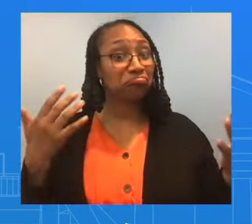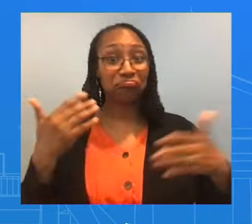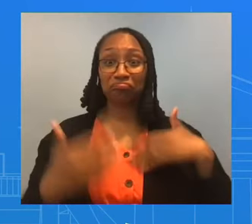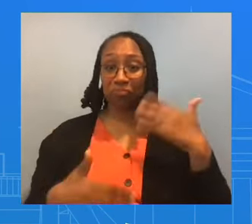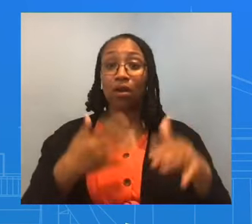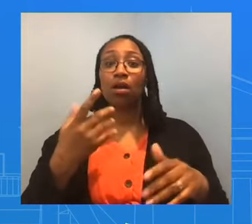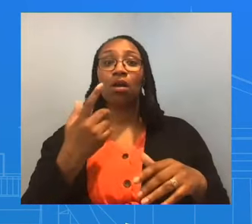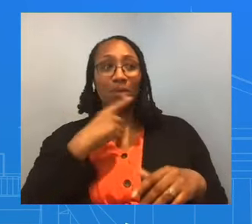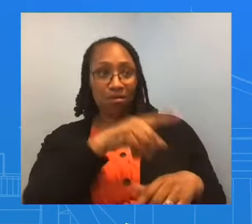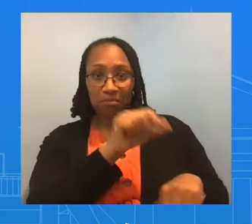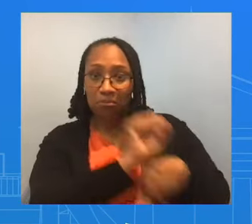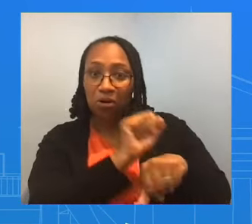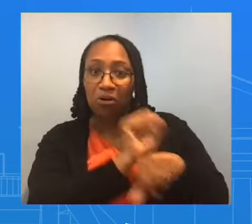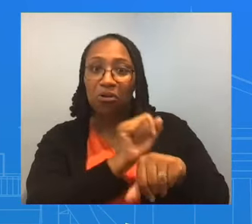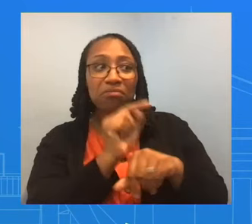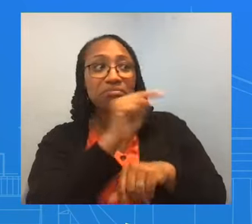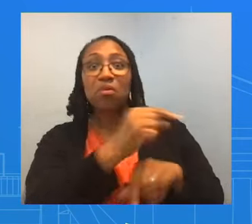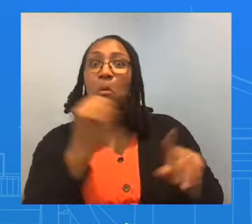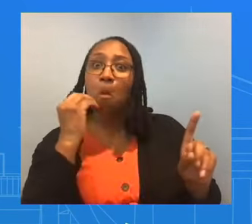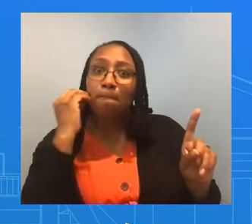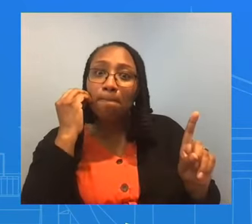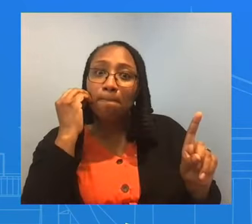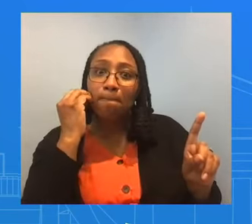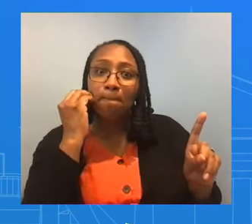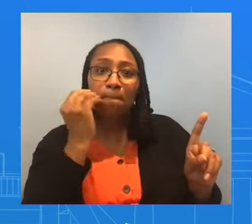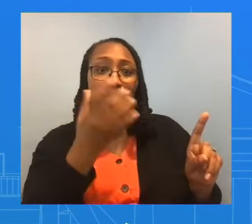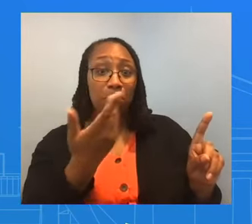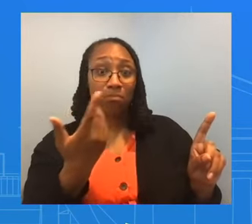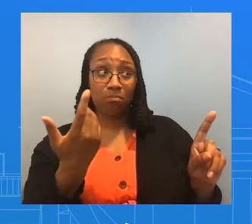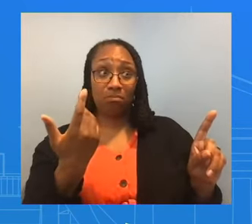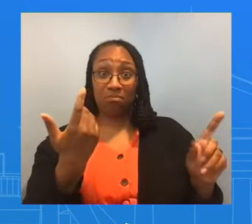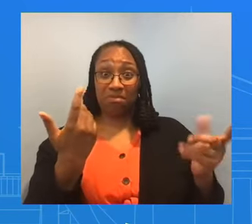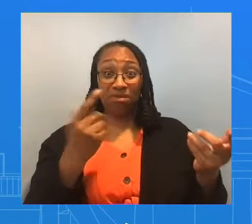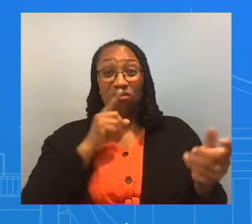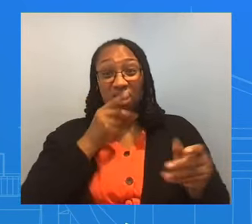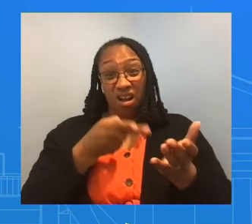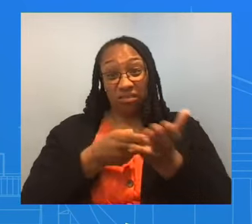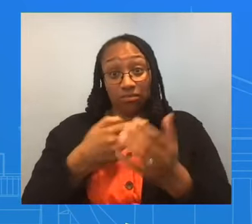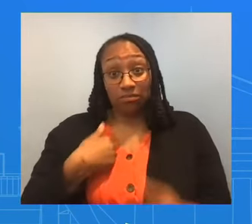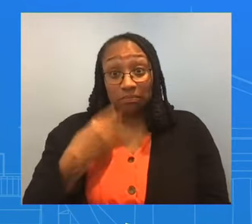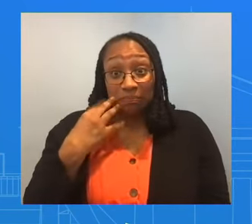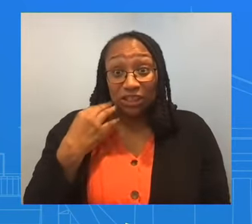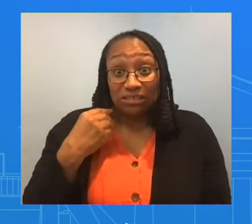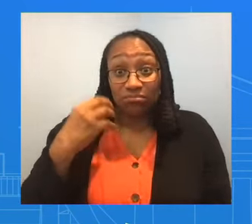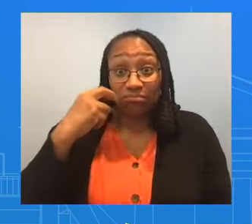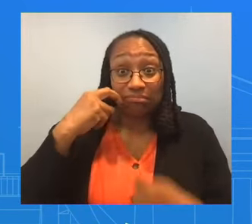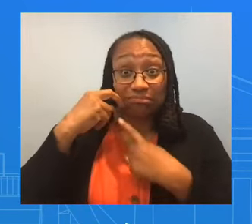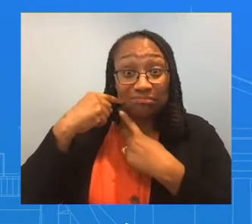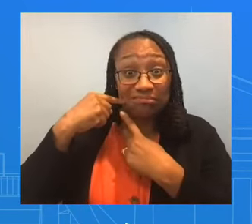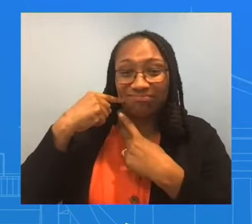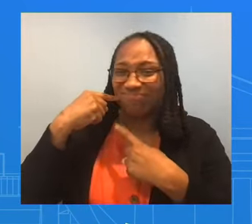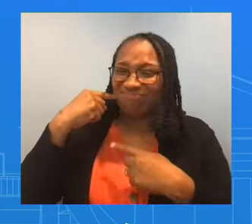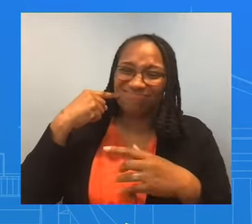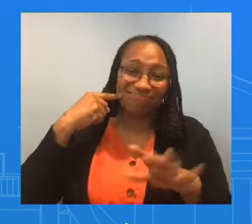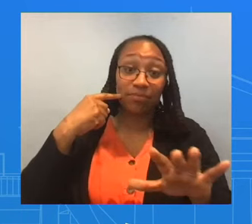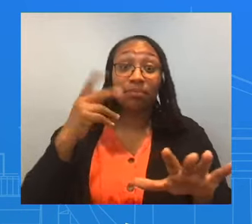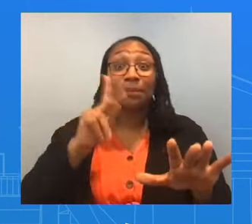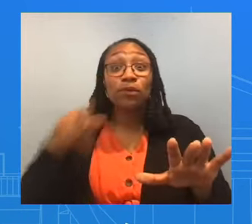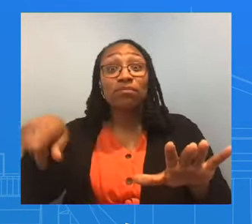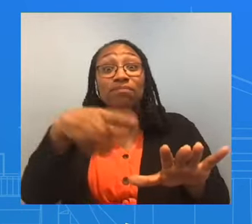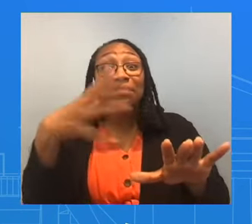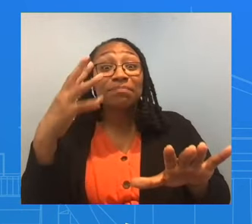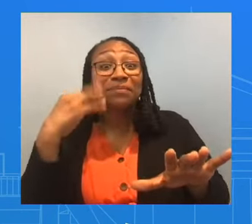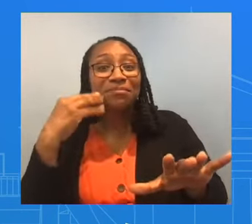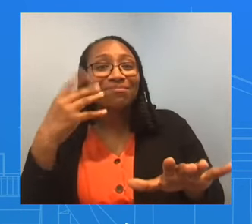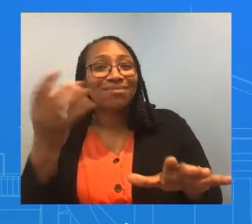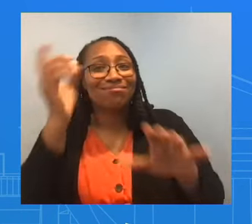never gone through a root canal, so I'm sure others who have gone through that process can actually share more of what that's like. But again, this is something